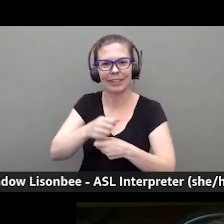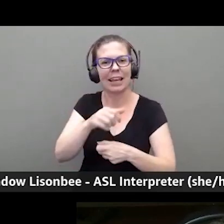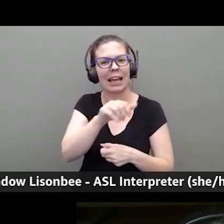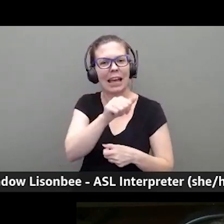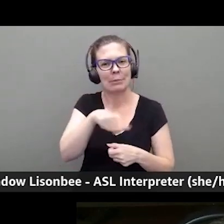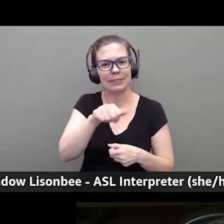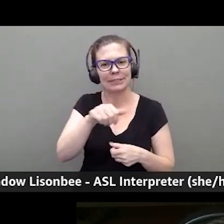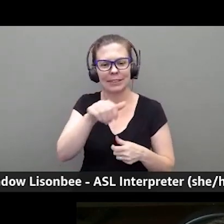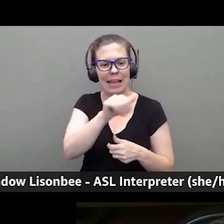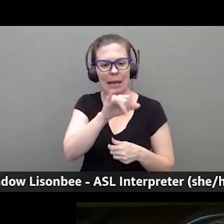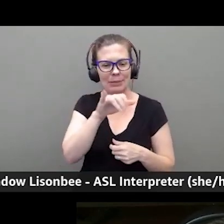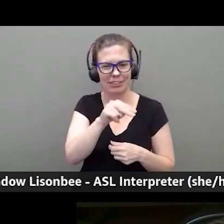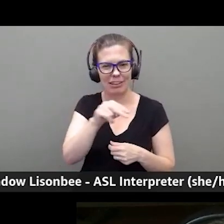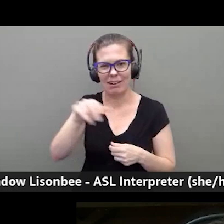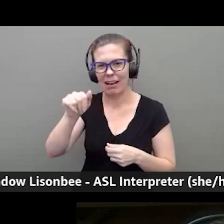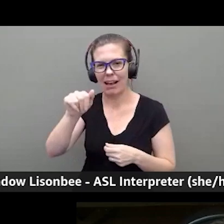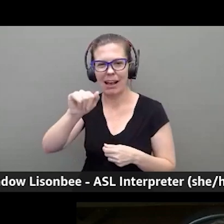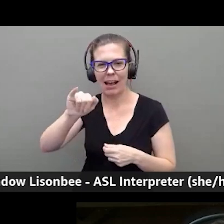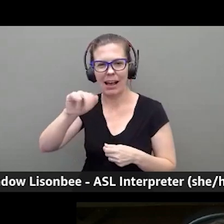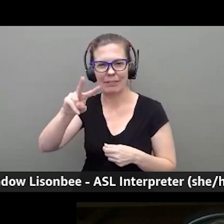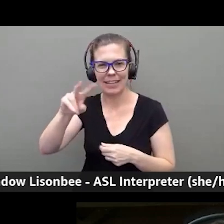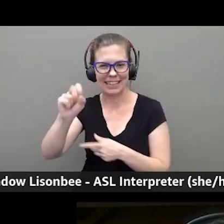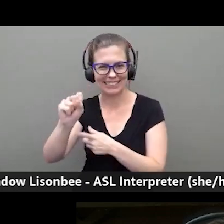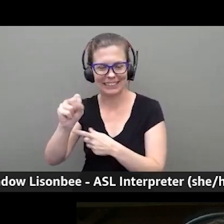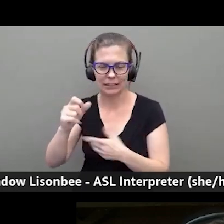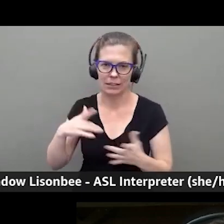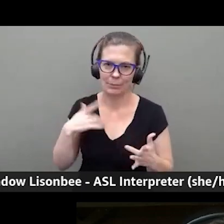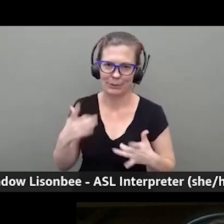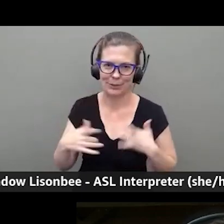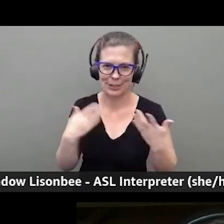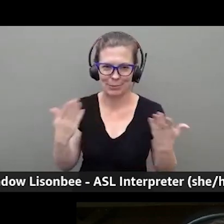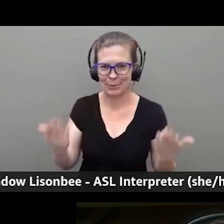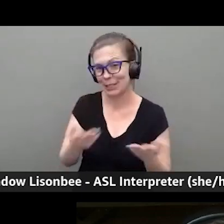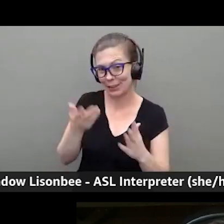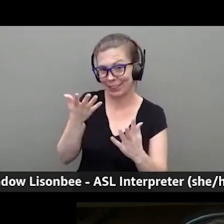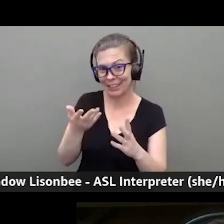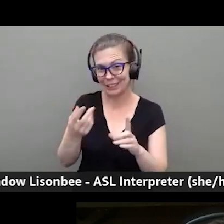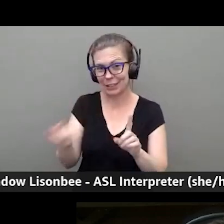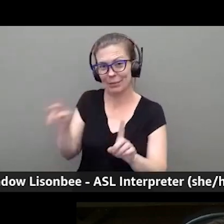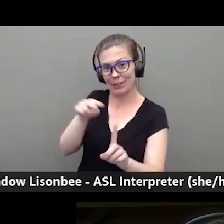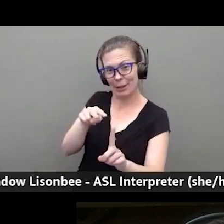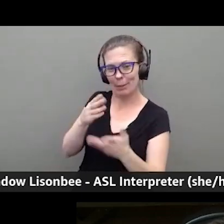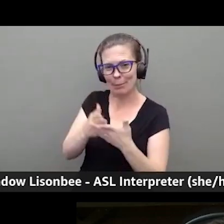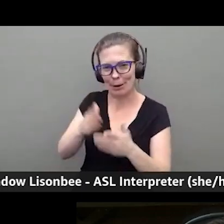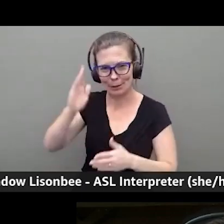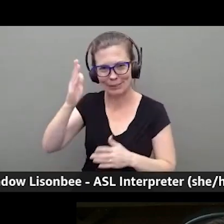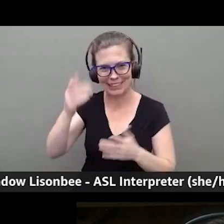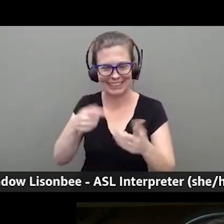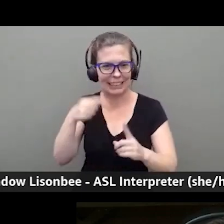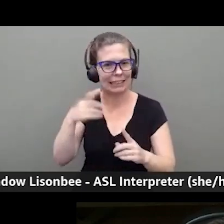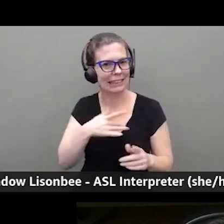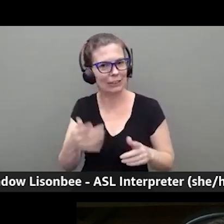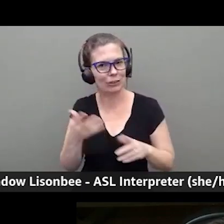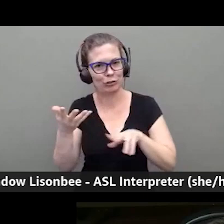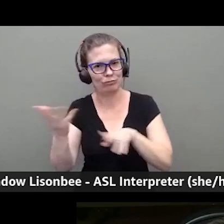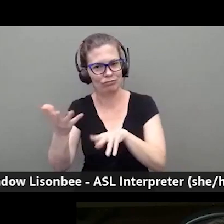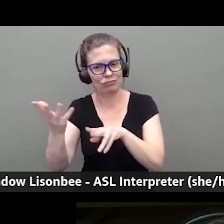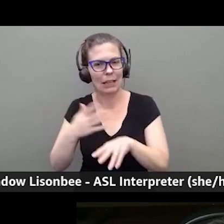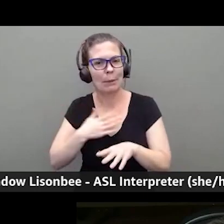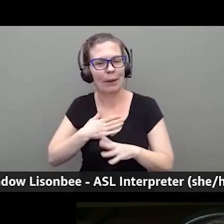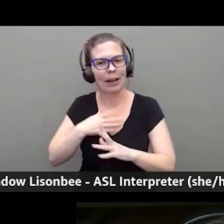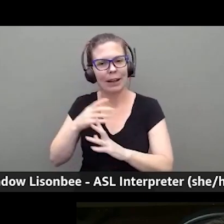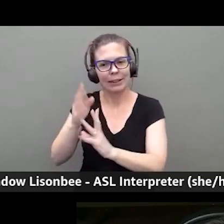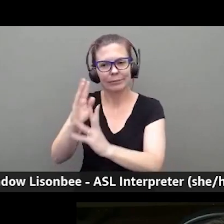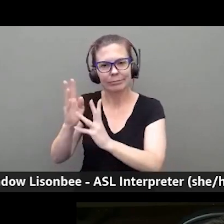IVS. And very excited to be on this side of the stream today because I usually run my own stream every